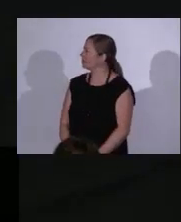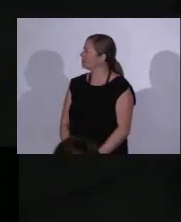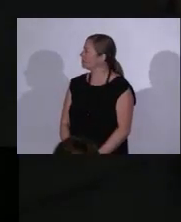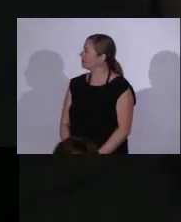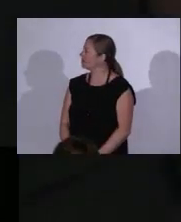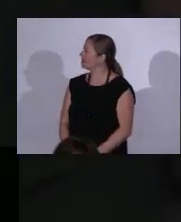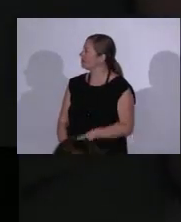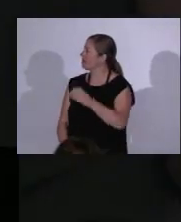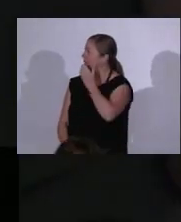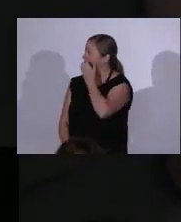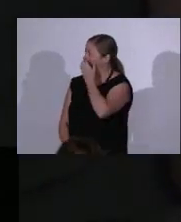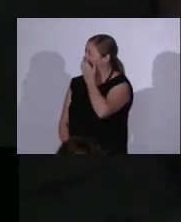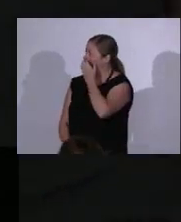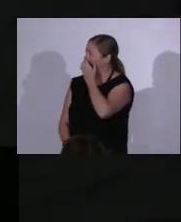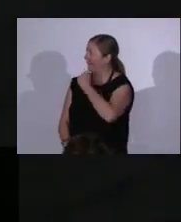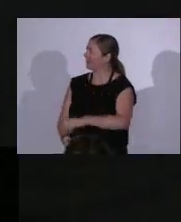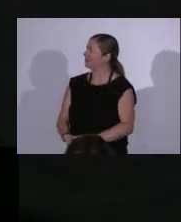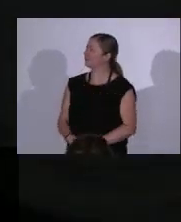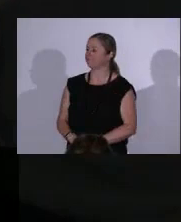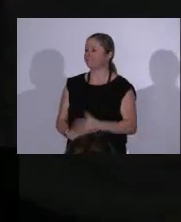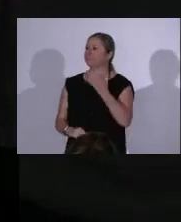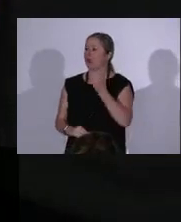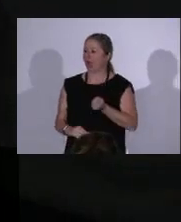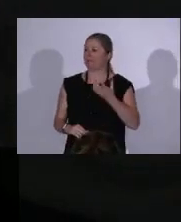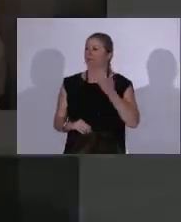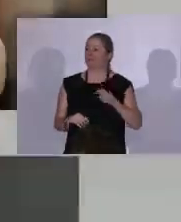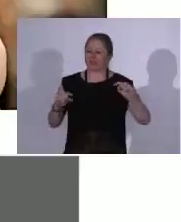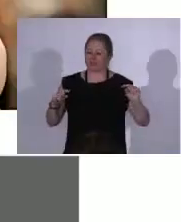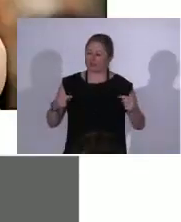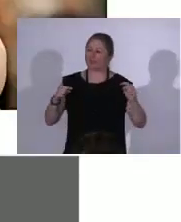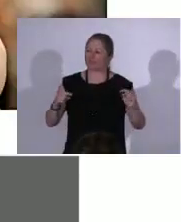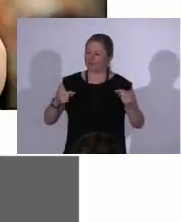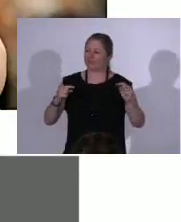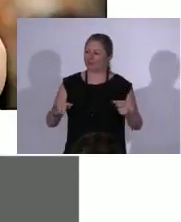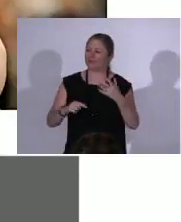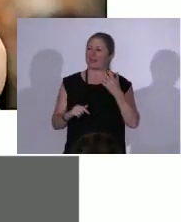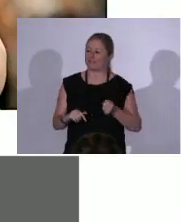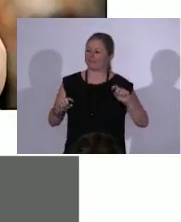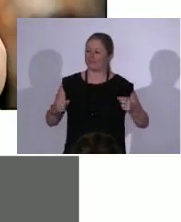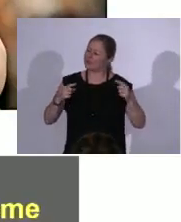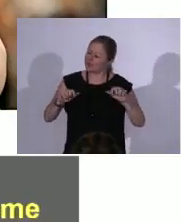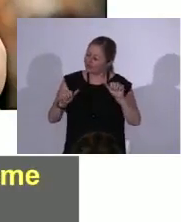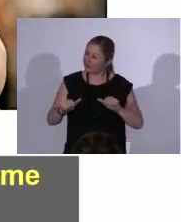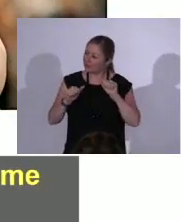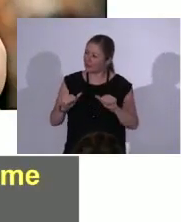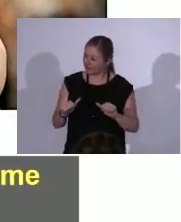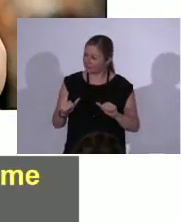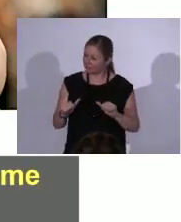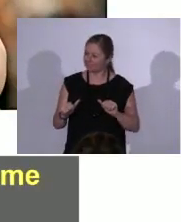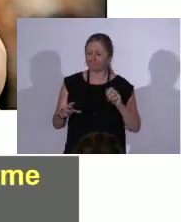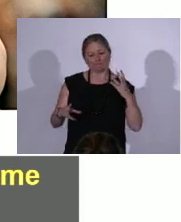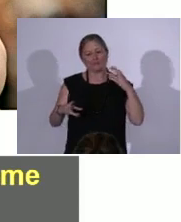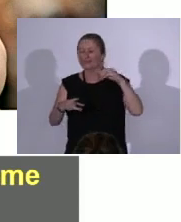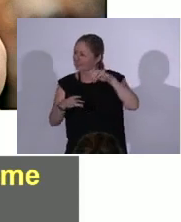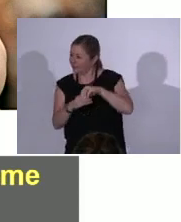Now, we've already identified quite a few challenges that we're going to come across, and that's okay. That is part and parcel